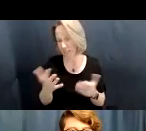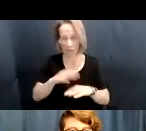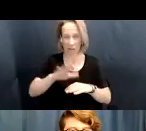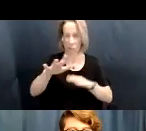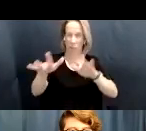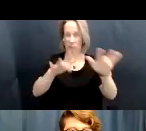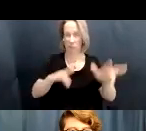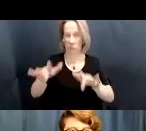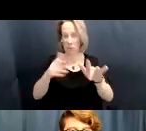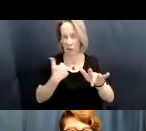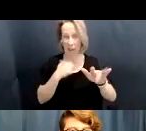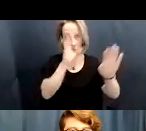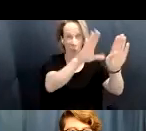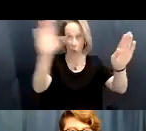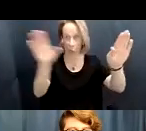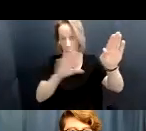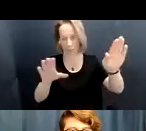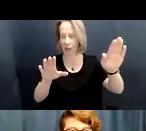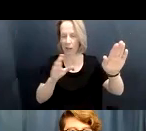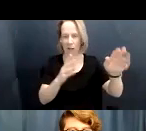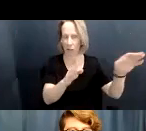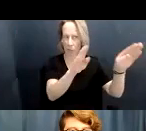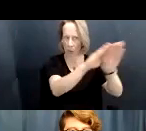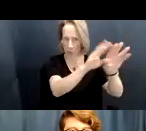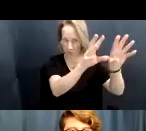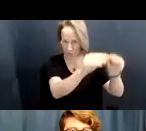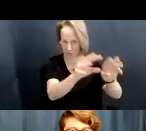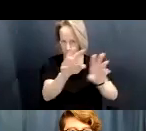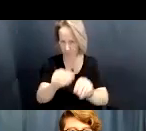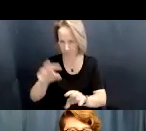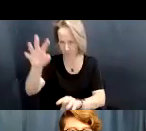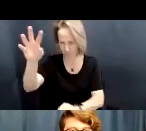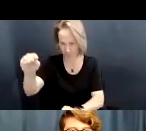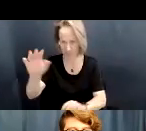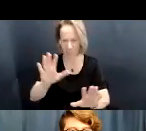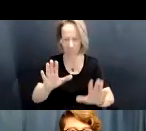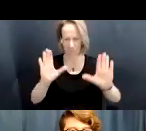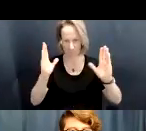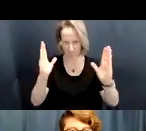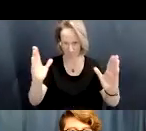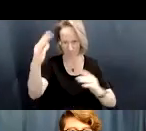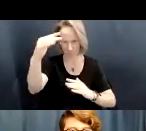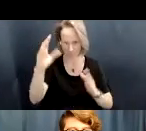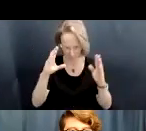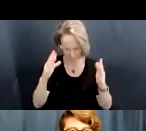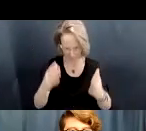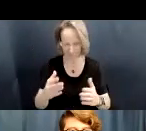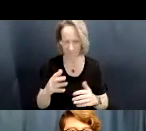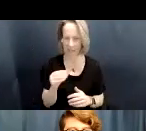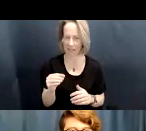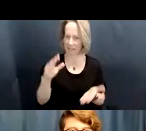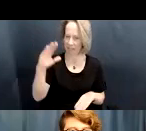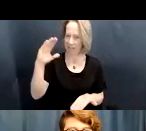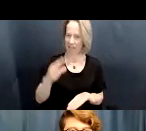not only our physical space kind of at our desk or wherever we're working is free of distractions, but also just literally our